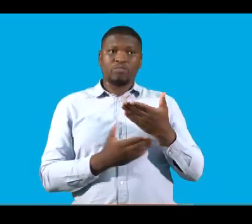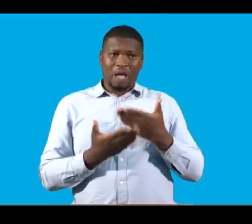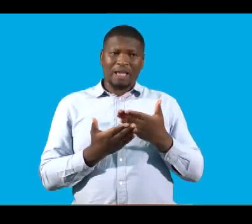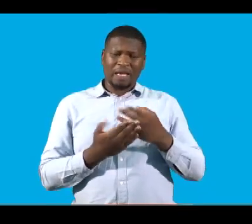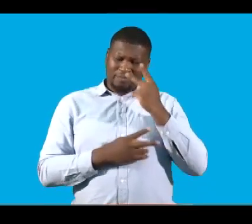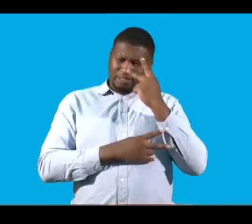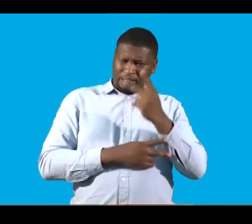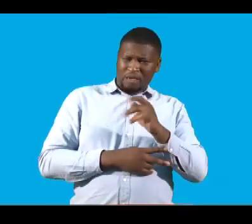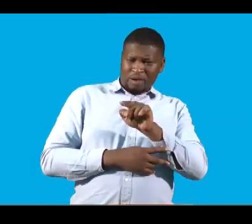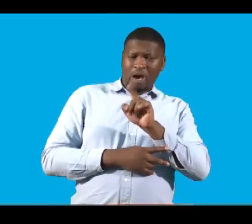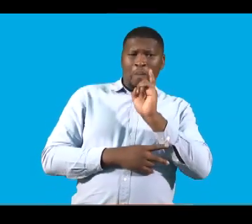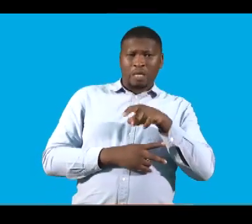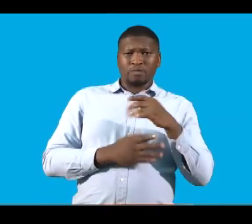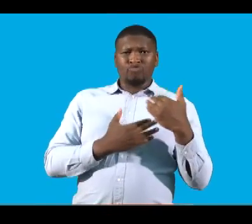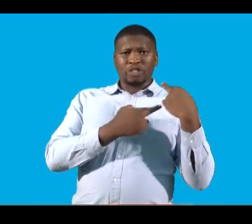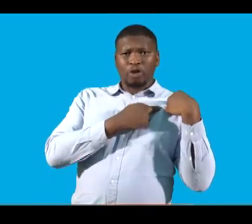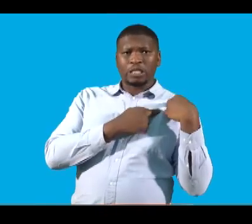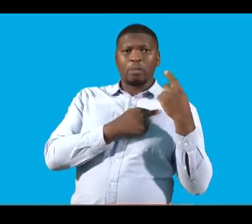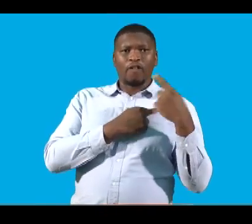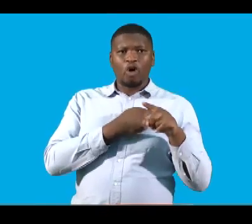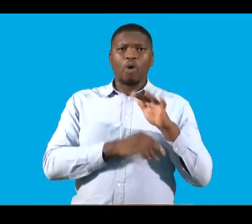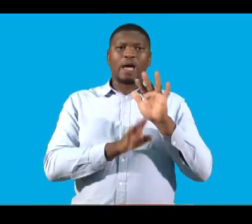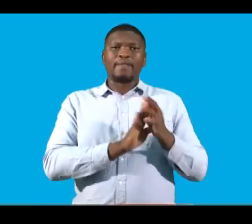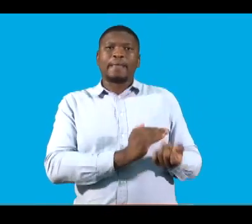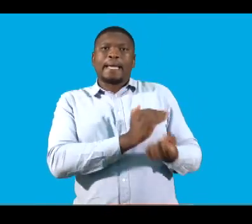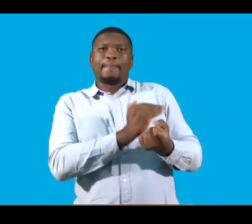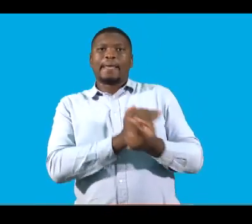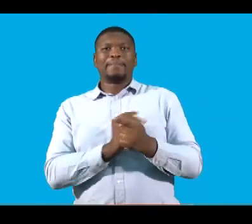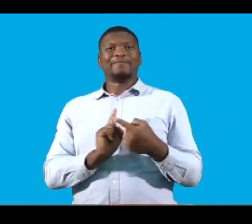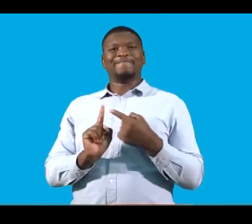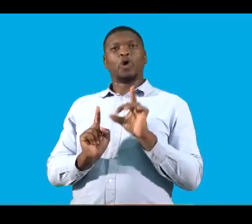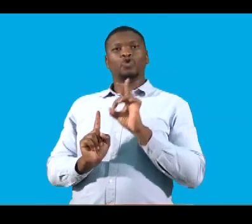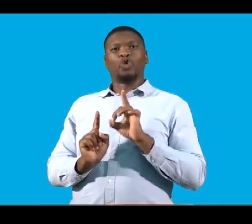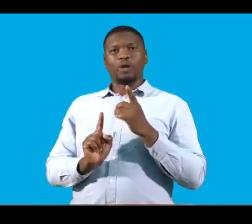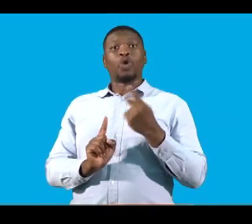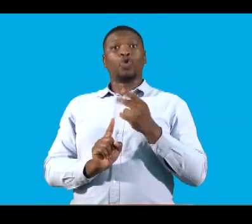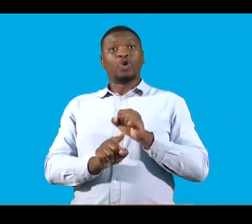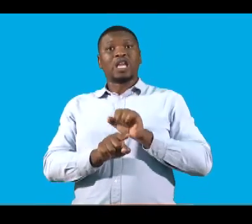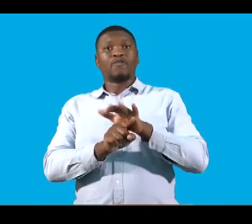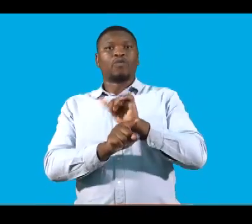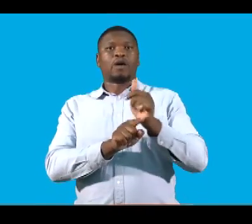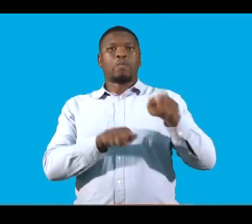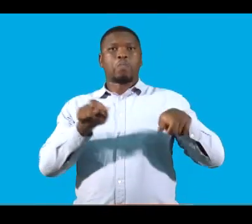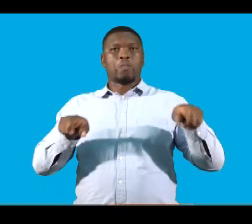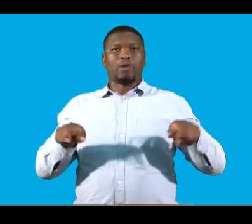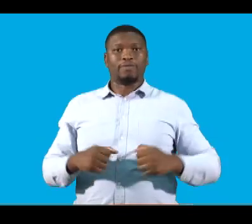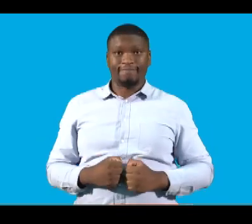Lord Henry can therefore be held indirectly responsible for Dorian's demise and his influence on other